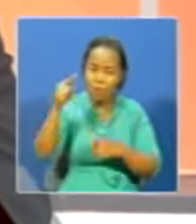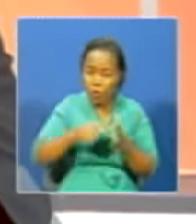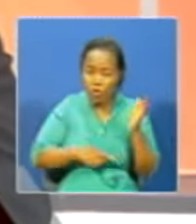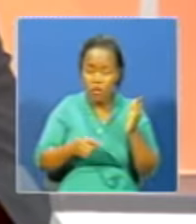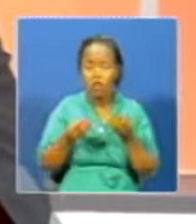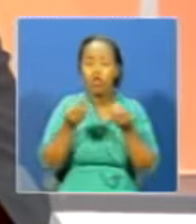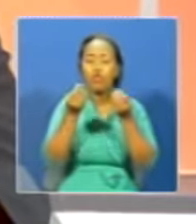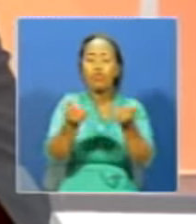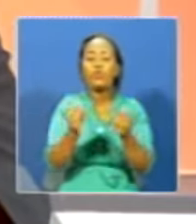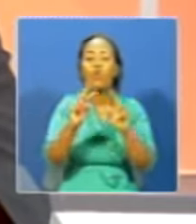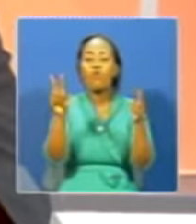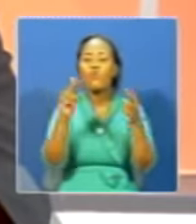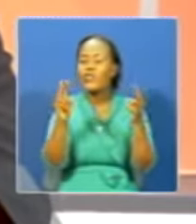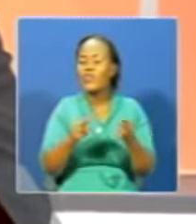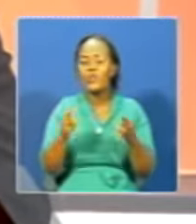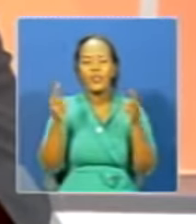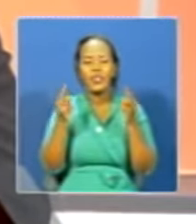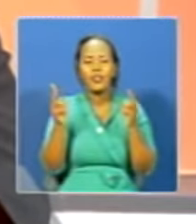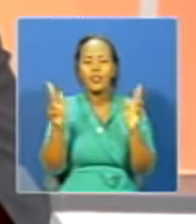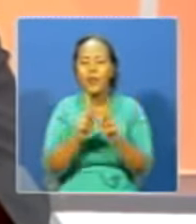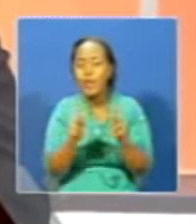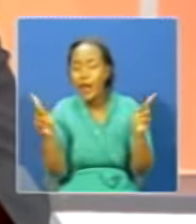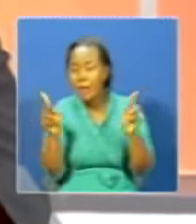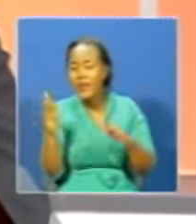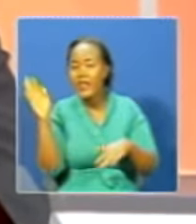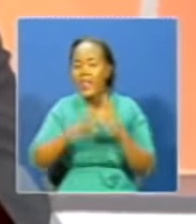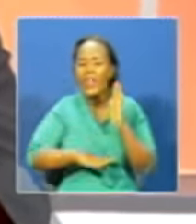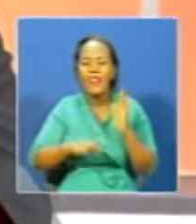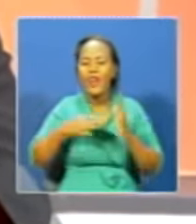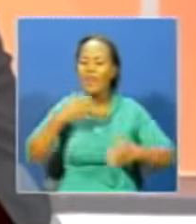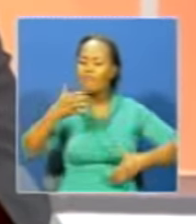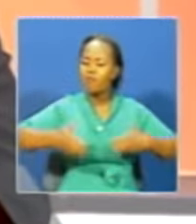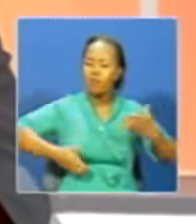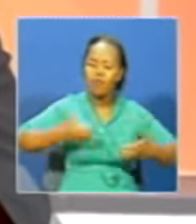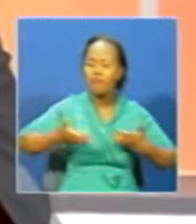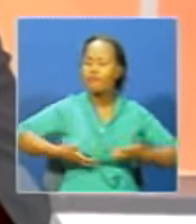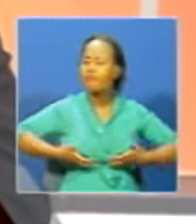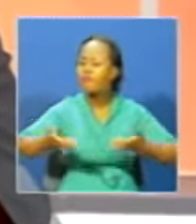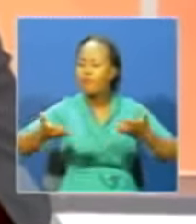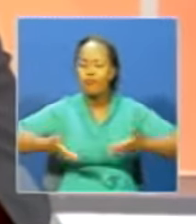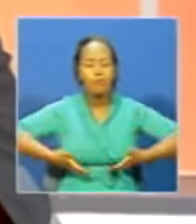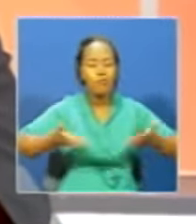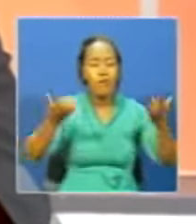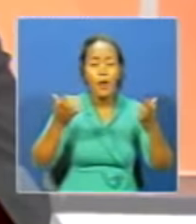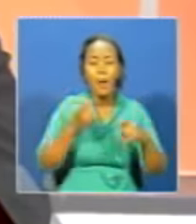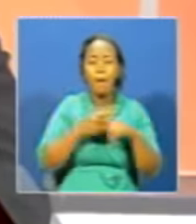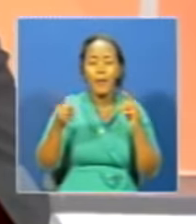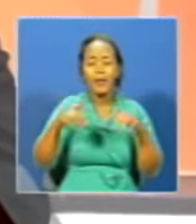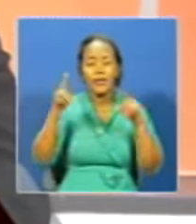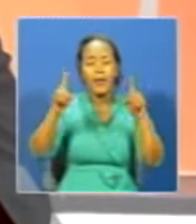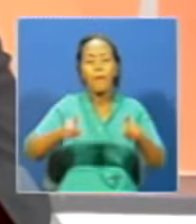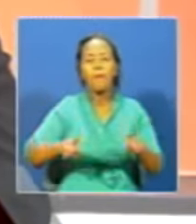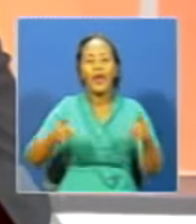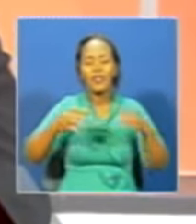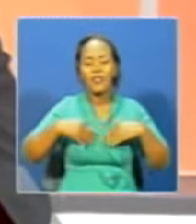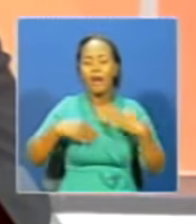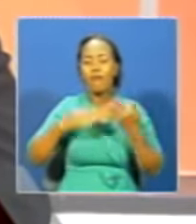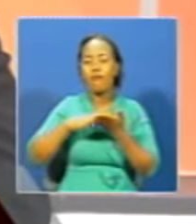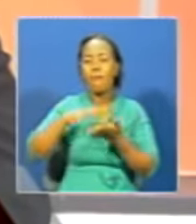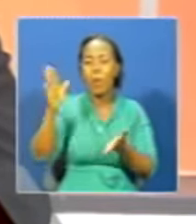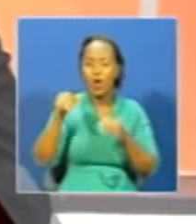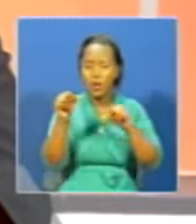rather than emotionally. Okay. Sometimes you can be emotional, all right. Yeah. But logic should be the prevailing